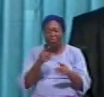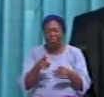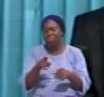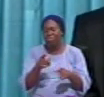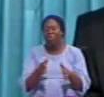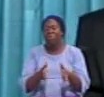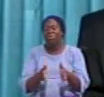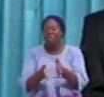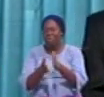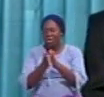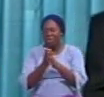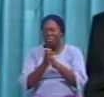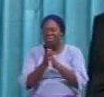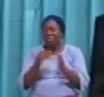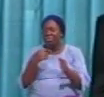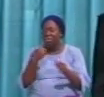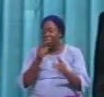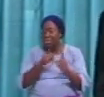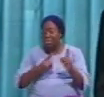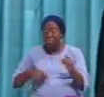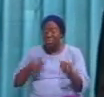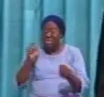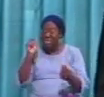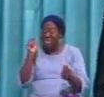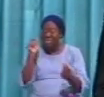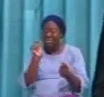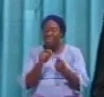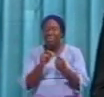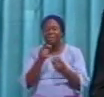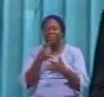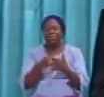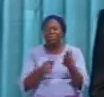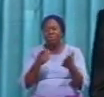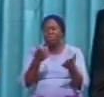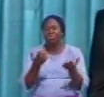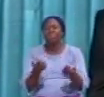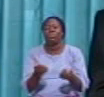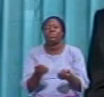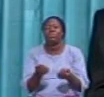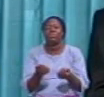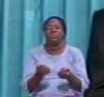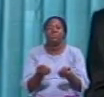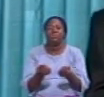Tell the Lord exactly what you want him to do for you.